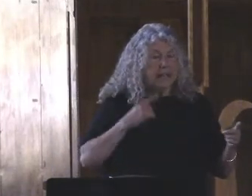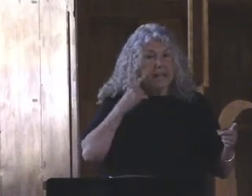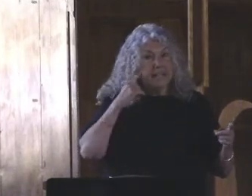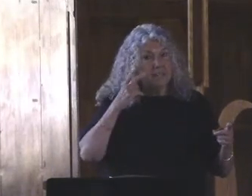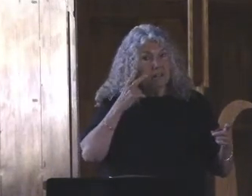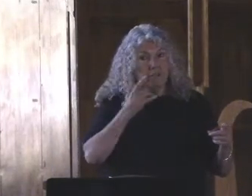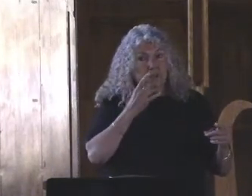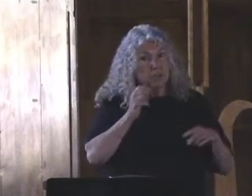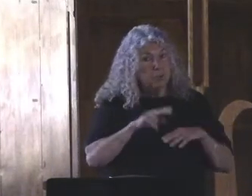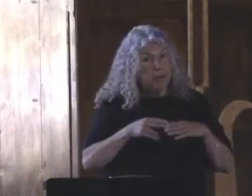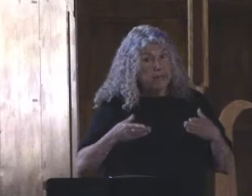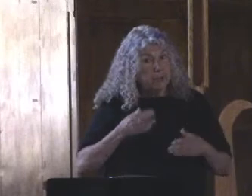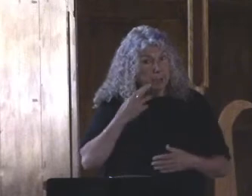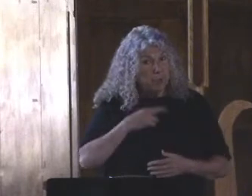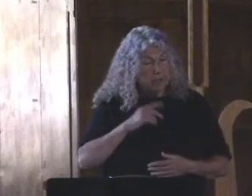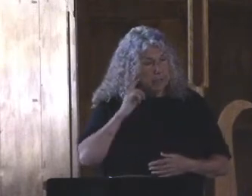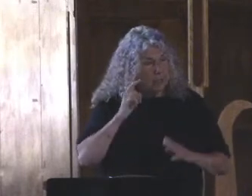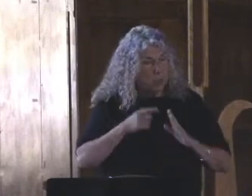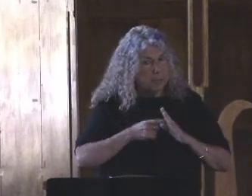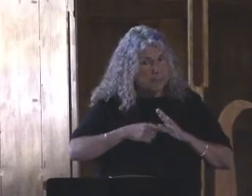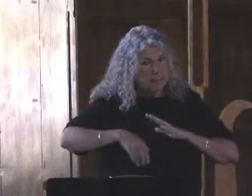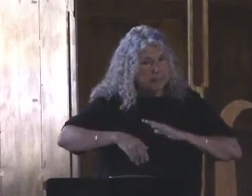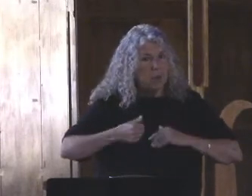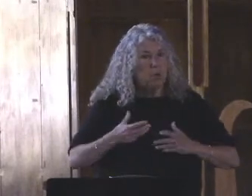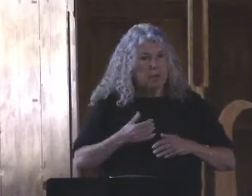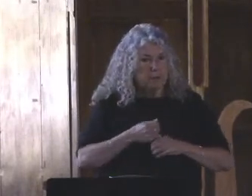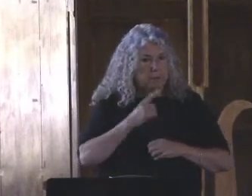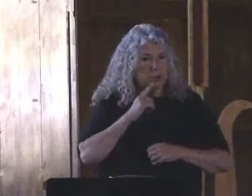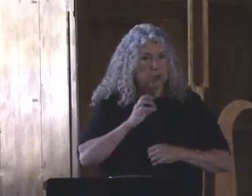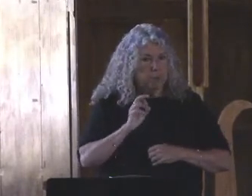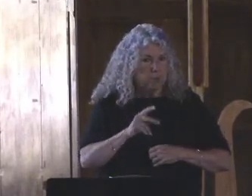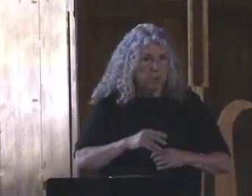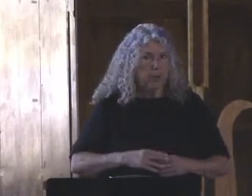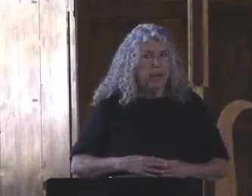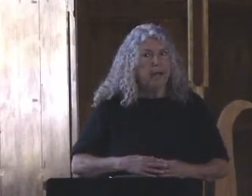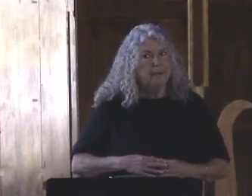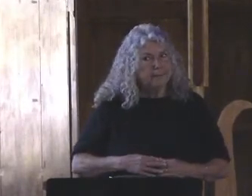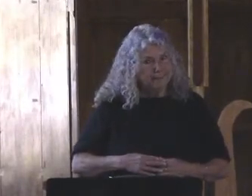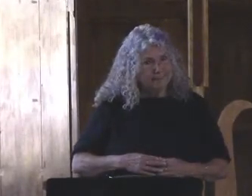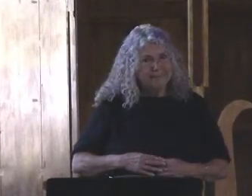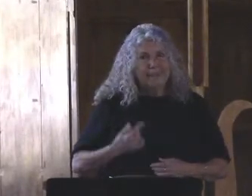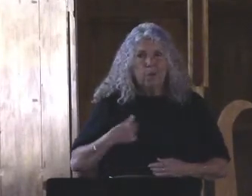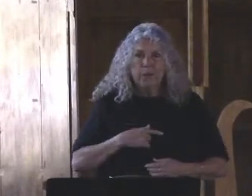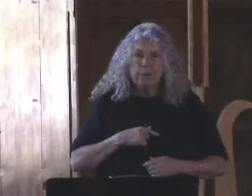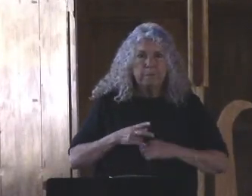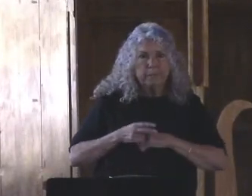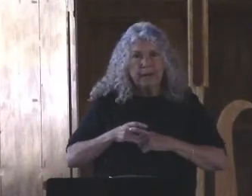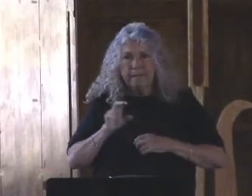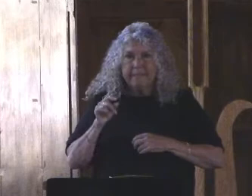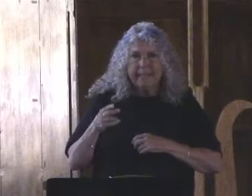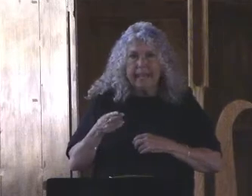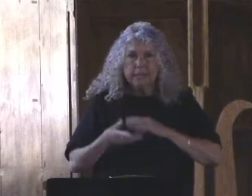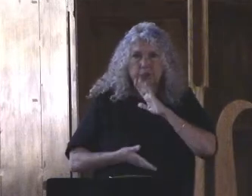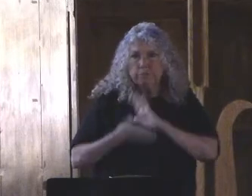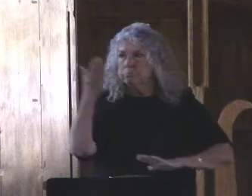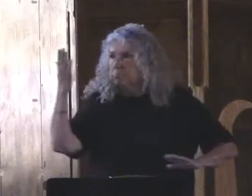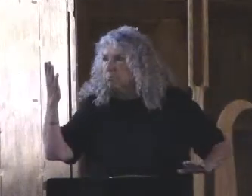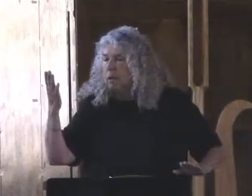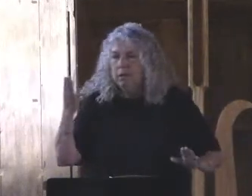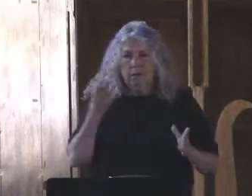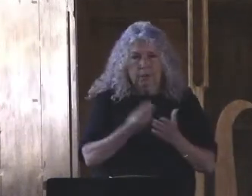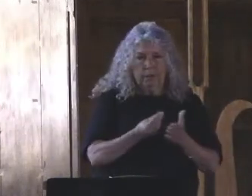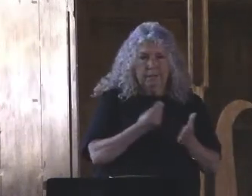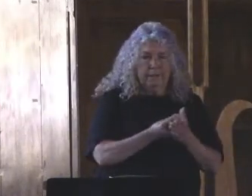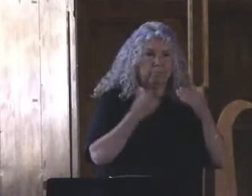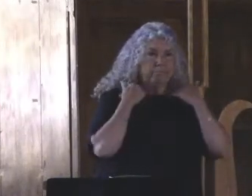on over here, and he knows it's getting late, so he wanted to make sure I was okay and that we hadn't been robbed and the cash register plundered and me